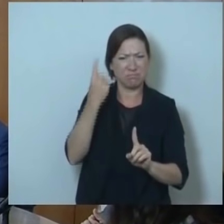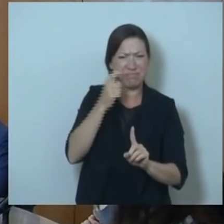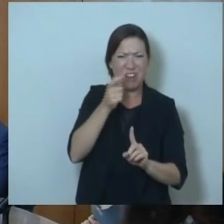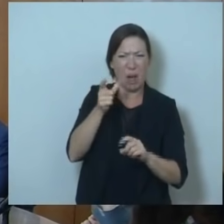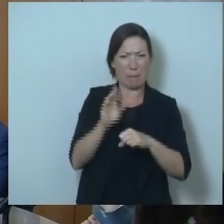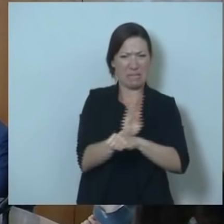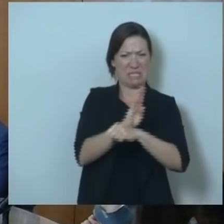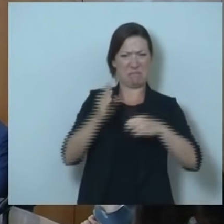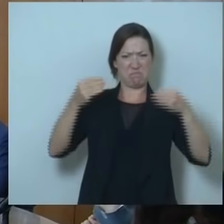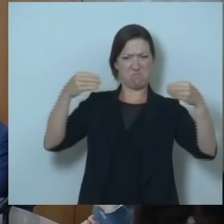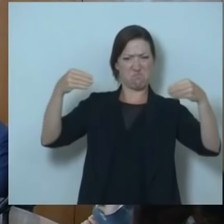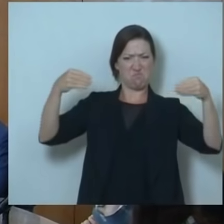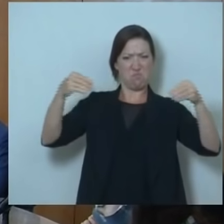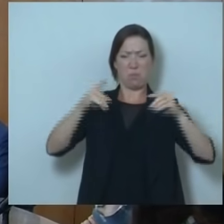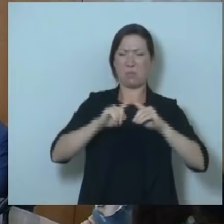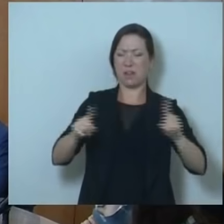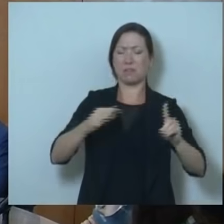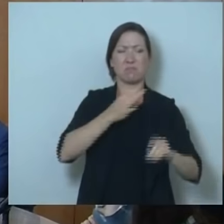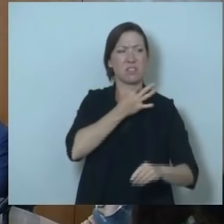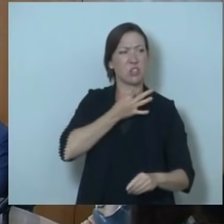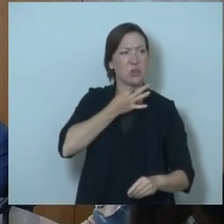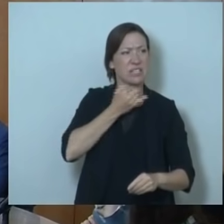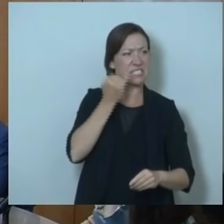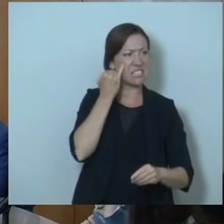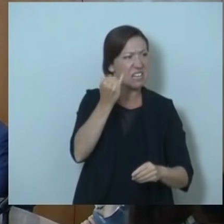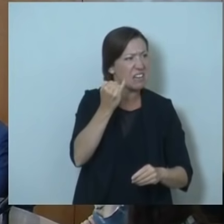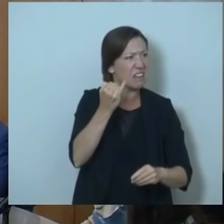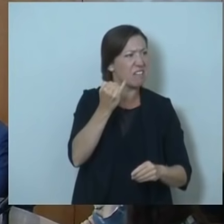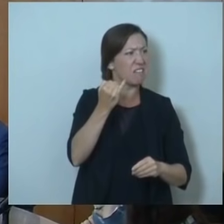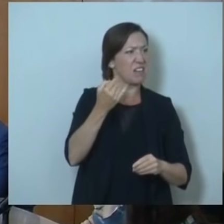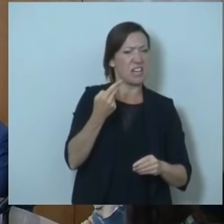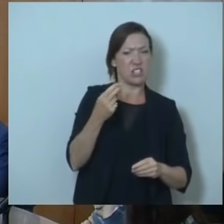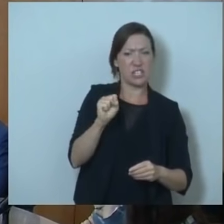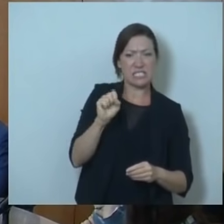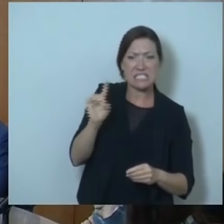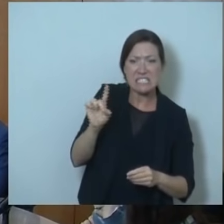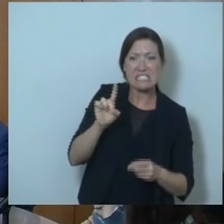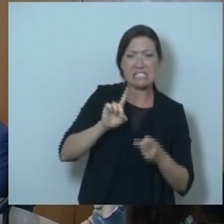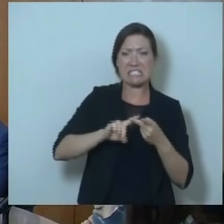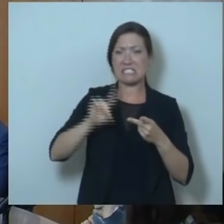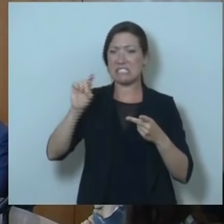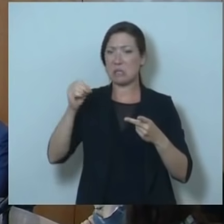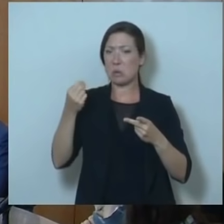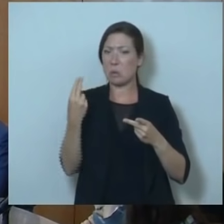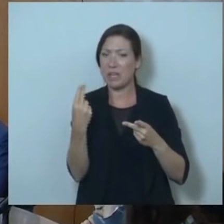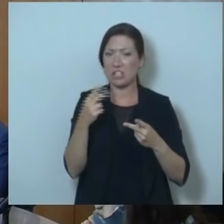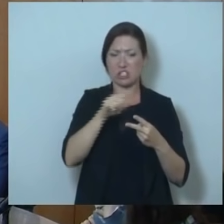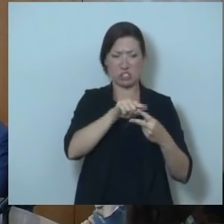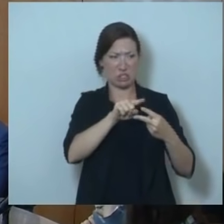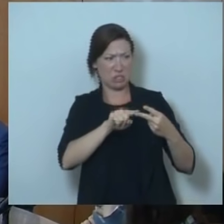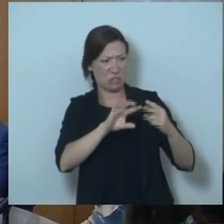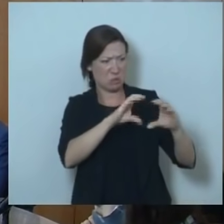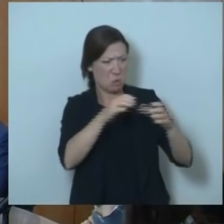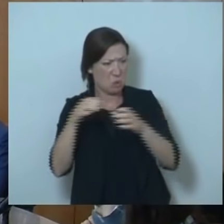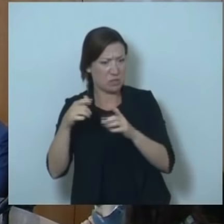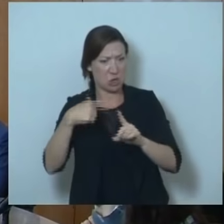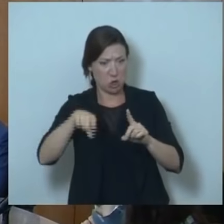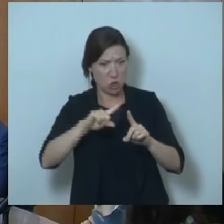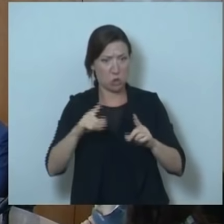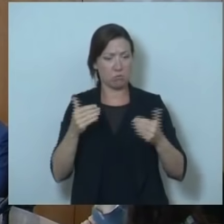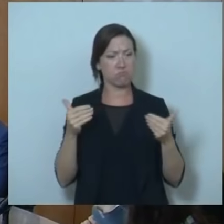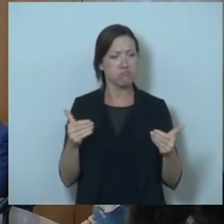and Human Services Department or the DOH is proactively working with some of these more industrial kind